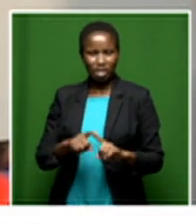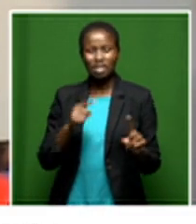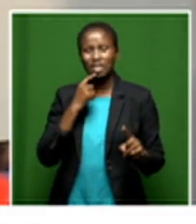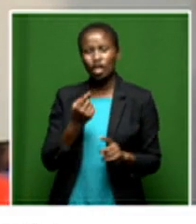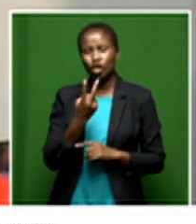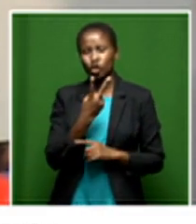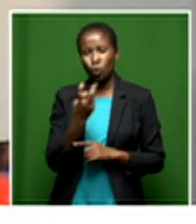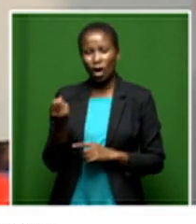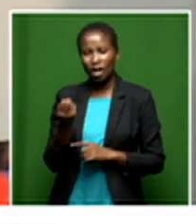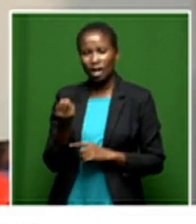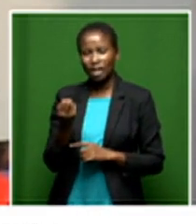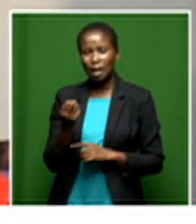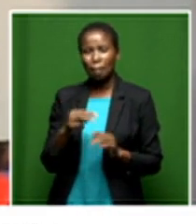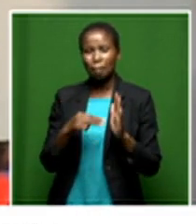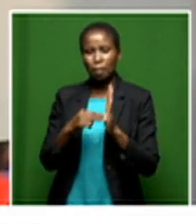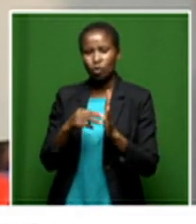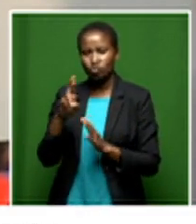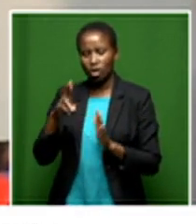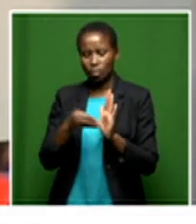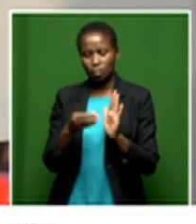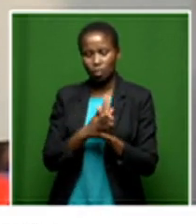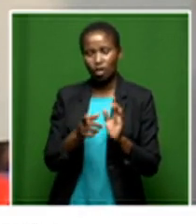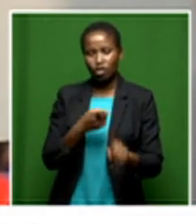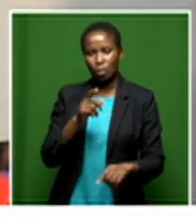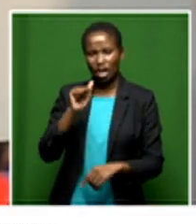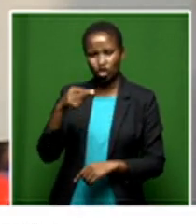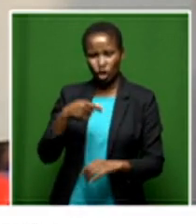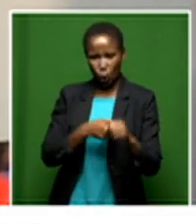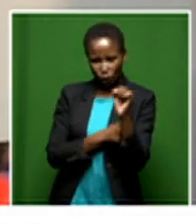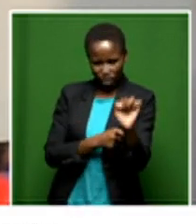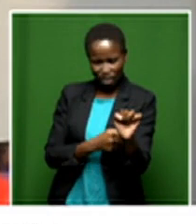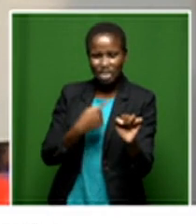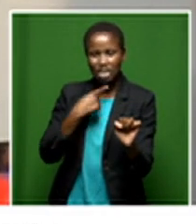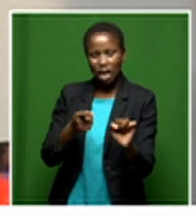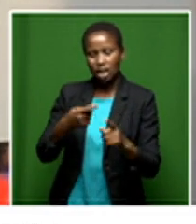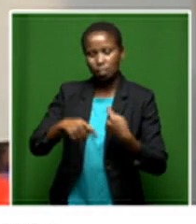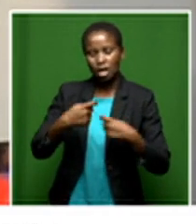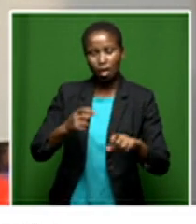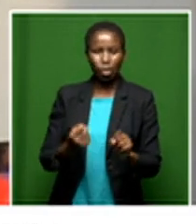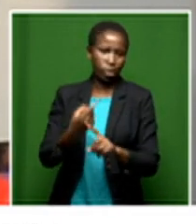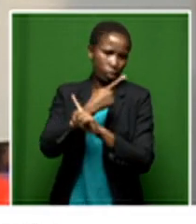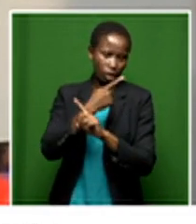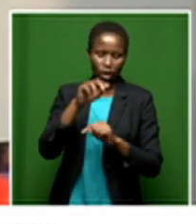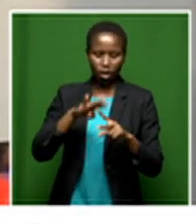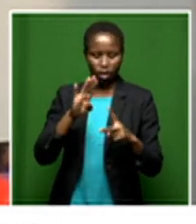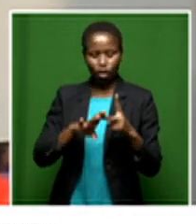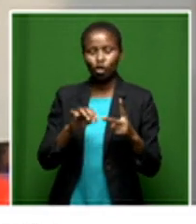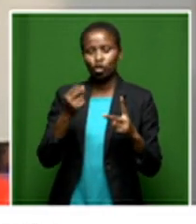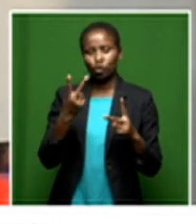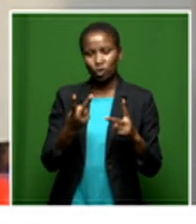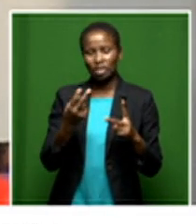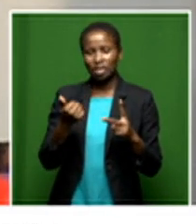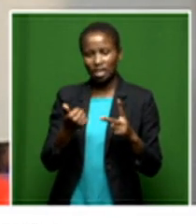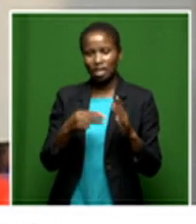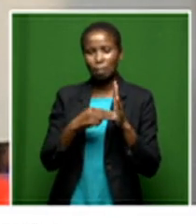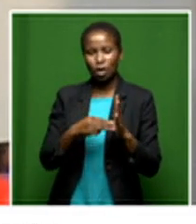200 million rand was reported by the AG's office as irregular expenditure, another 26 million rand in fruitless